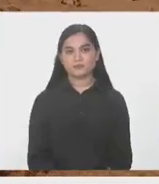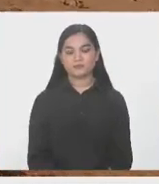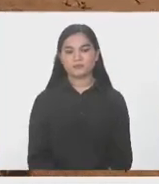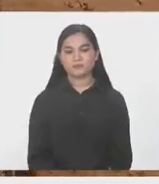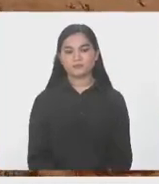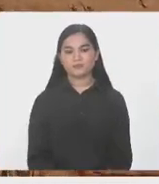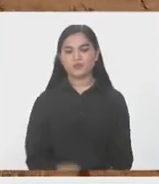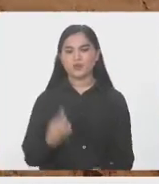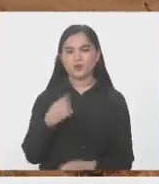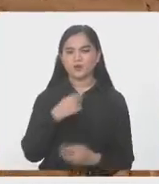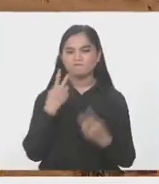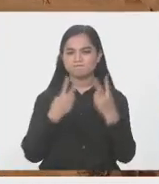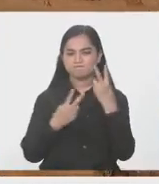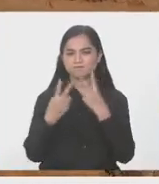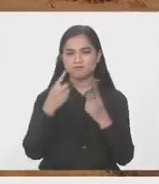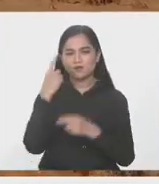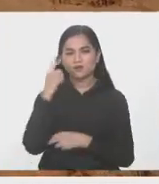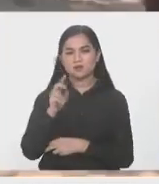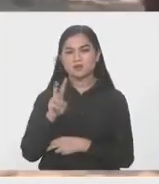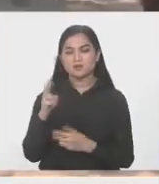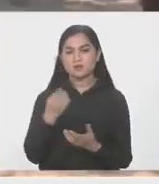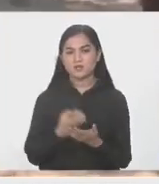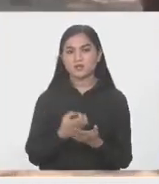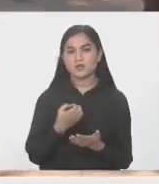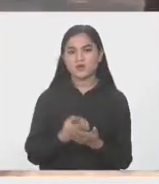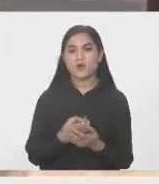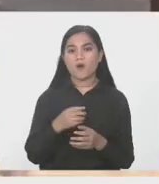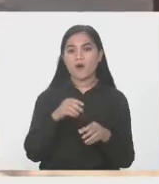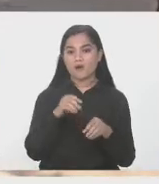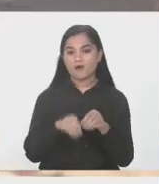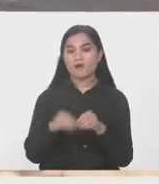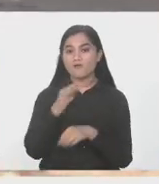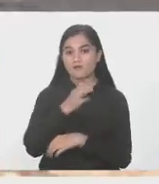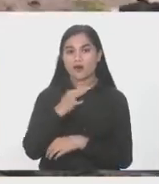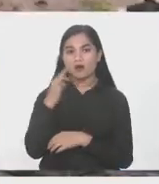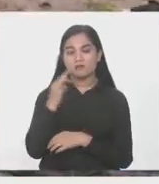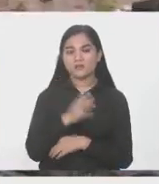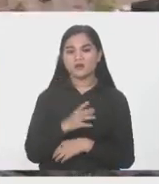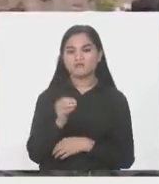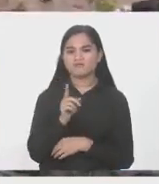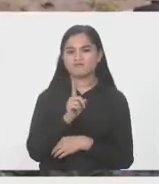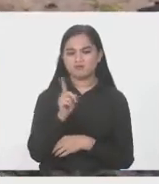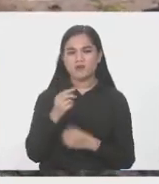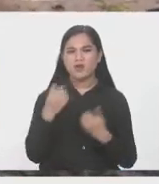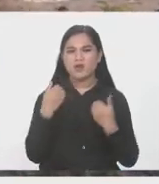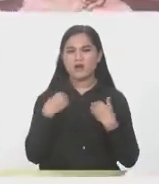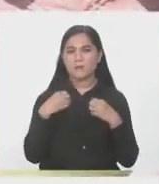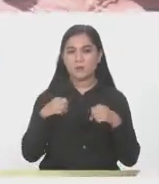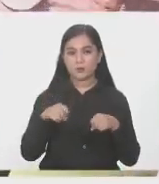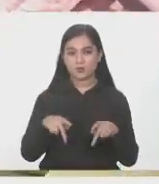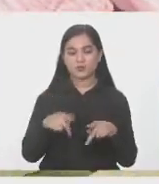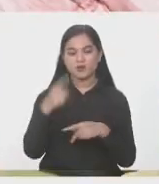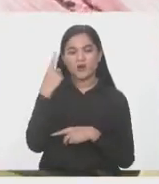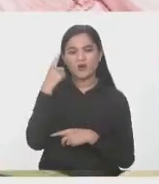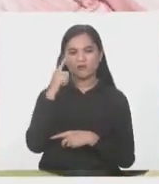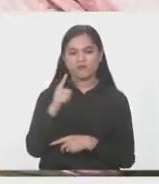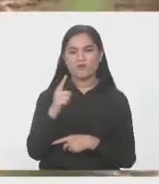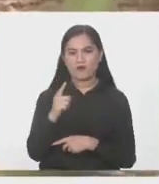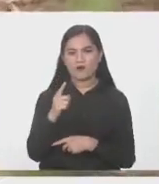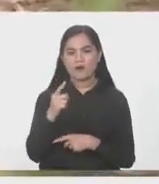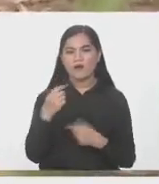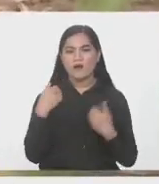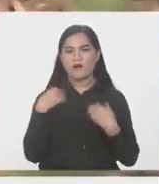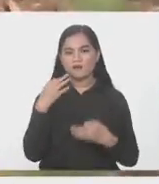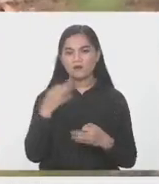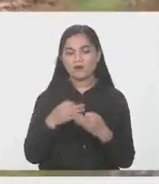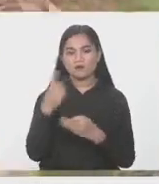We visited two of the eco farms in Malawi, and we have met some of the Malawians who had the opportunity to finally secure a